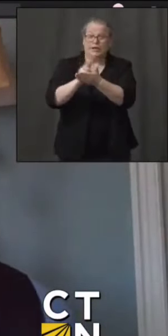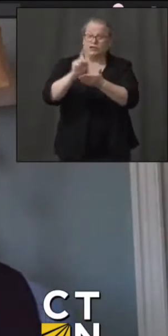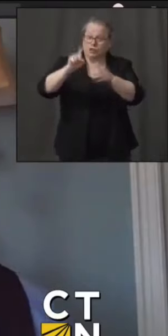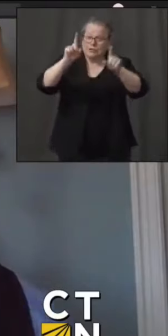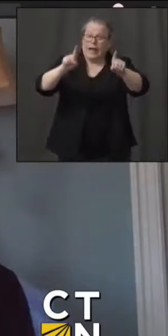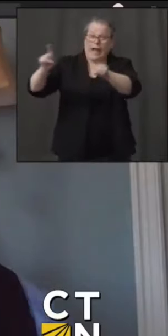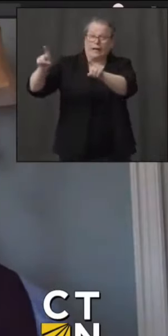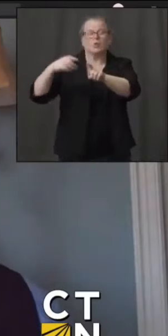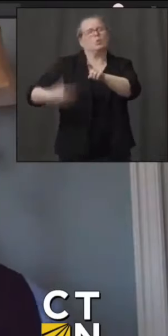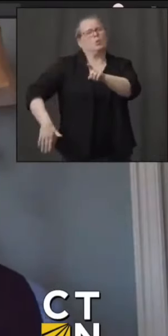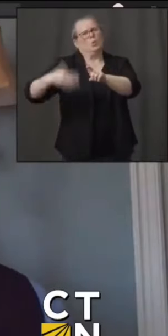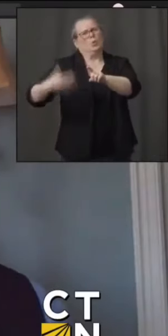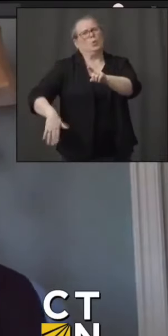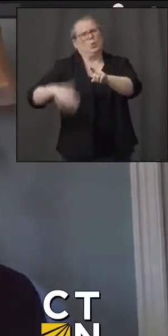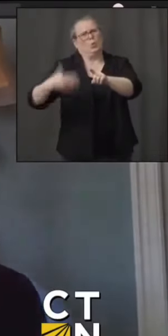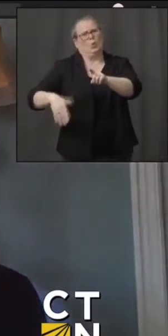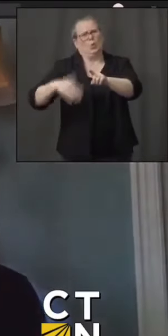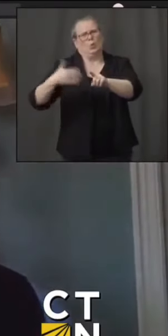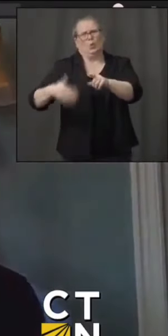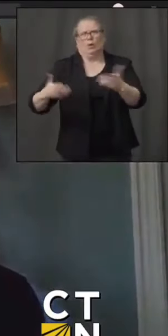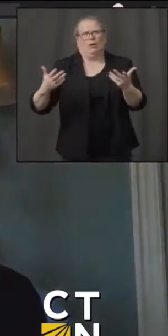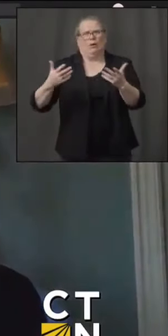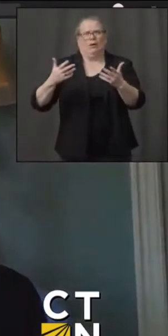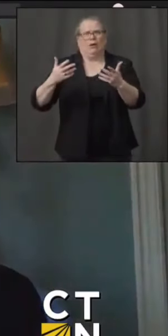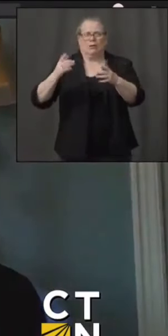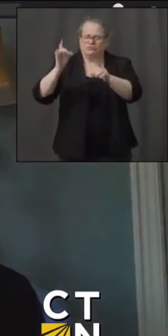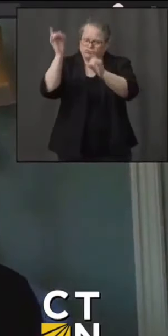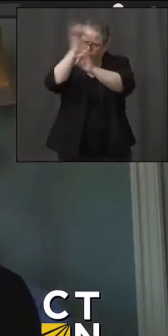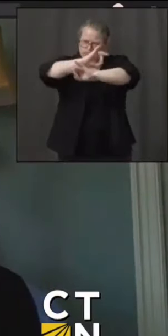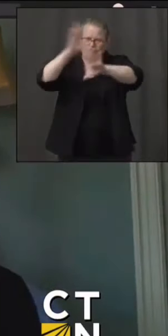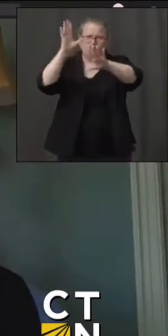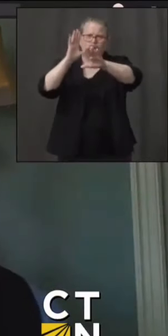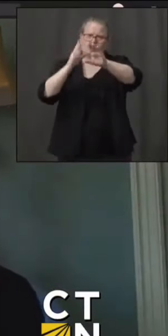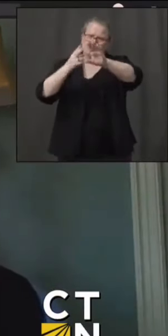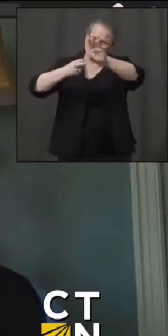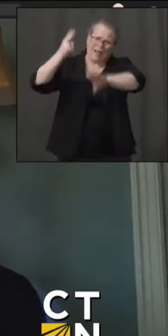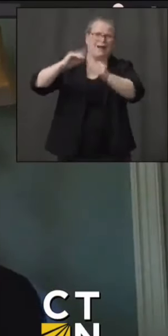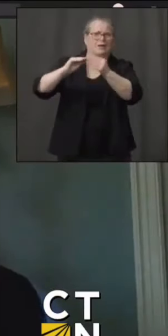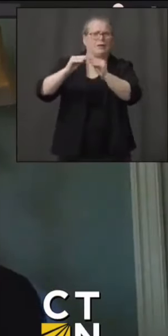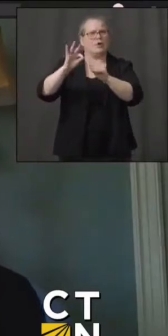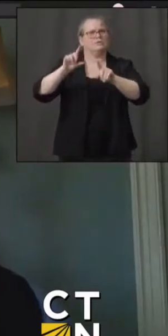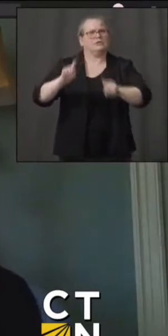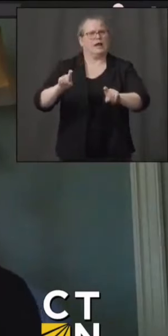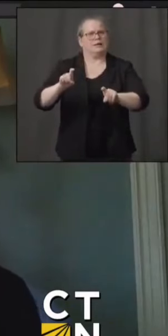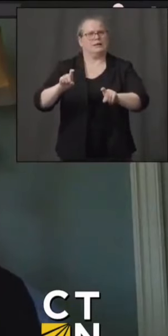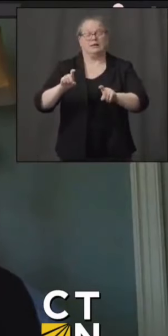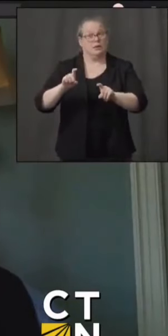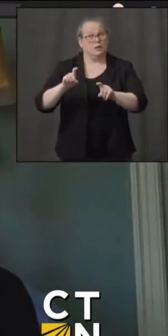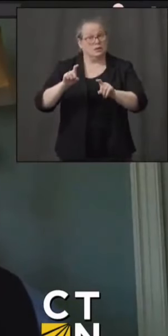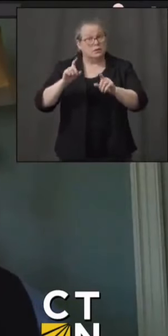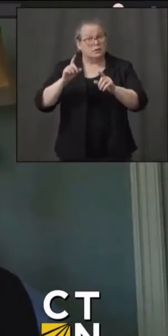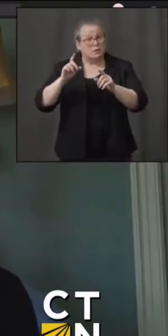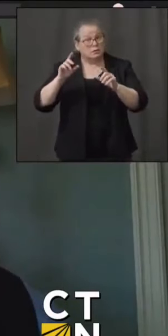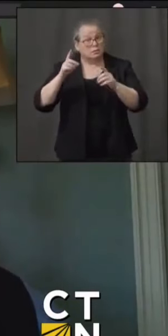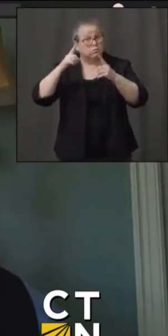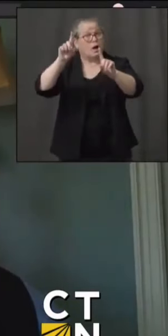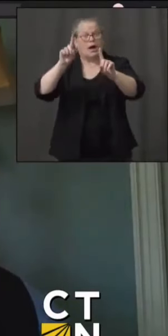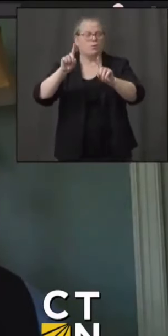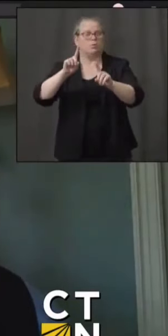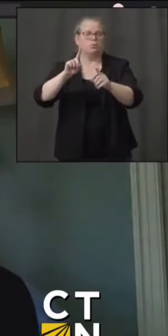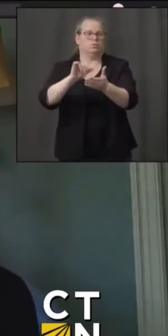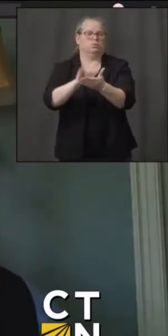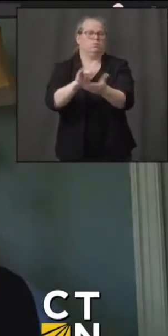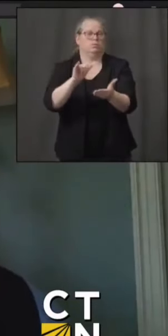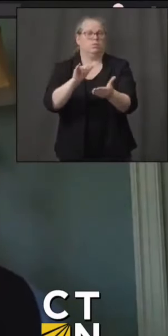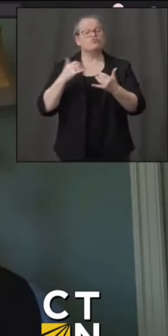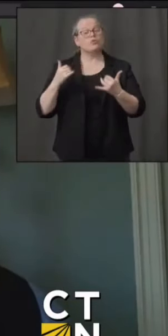that would be required, and it would take us quite a while to get there. Right now in Connecticut, we're doing